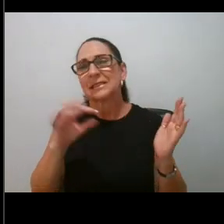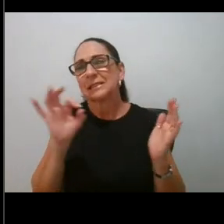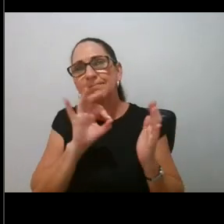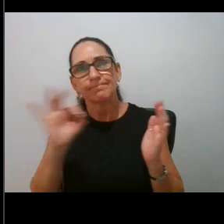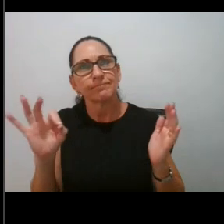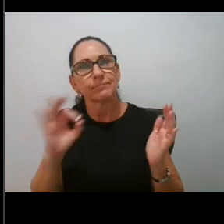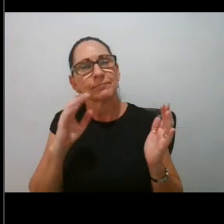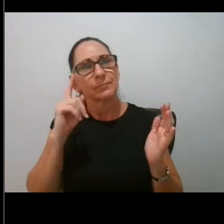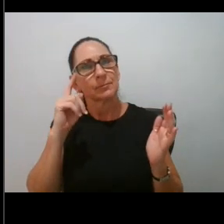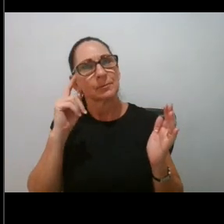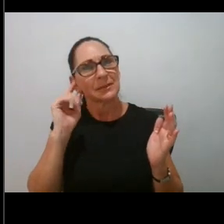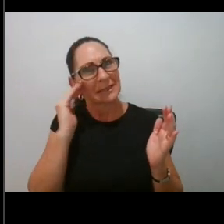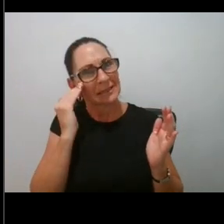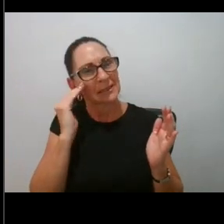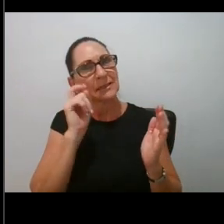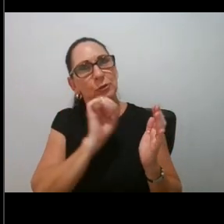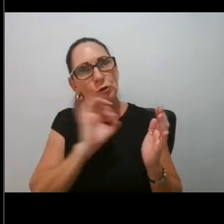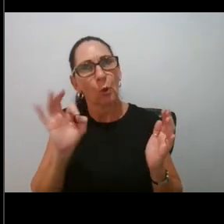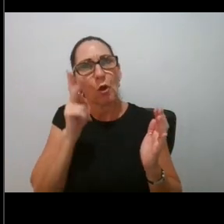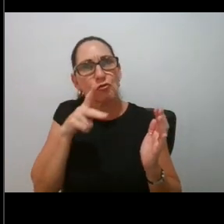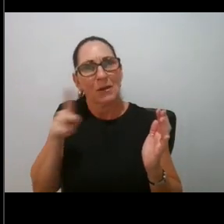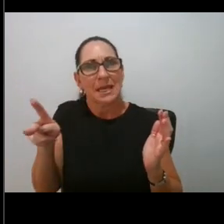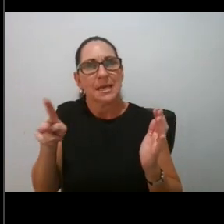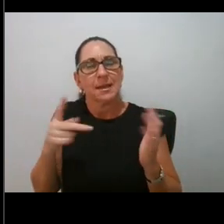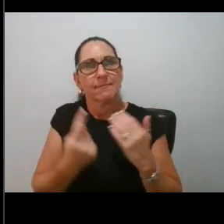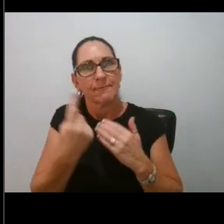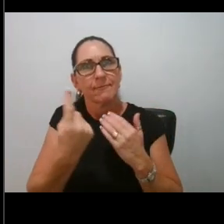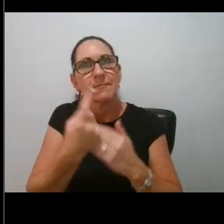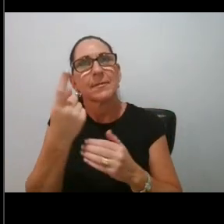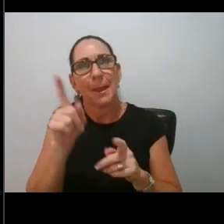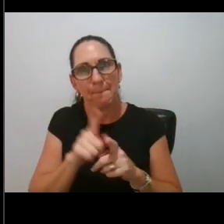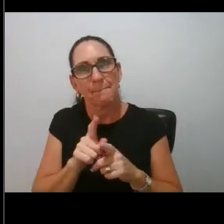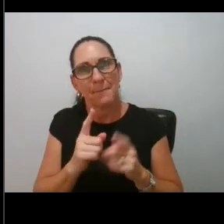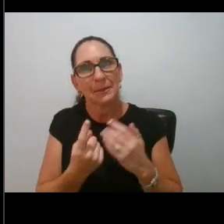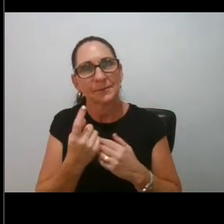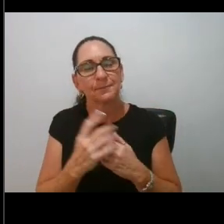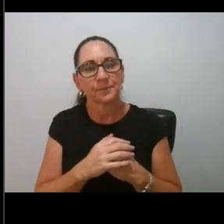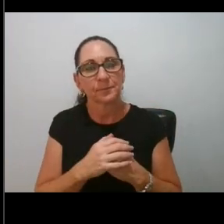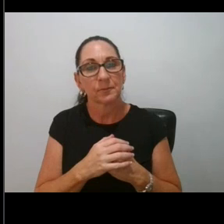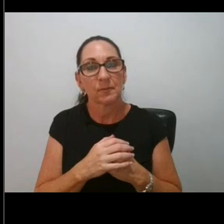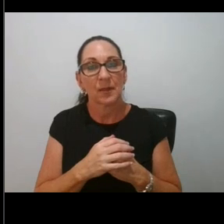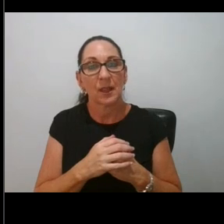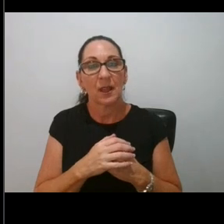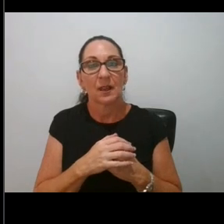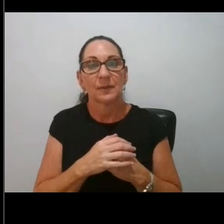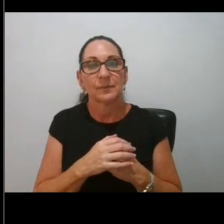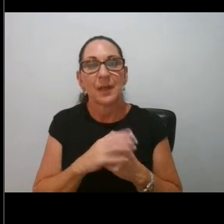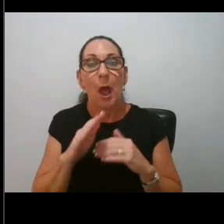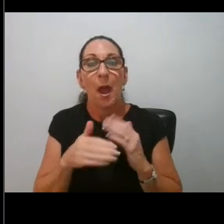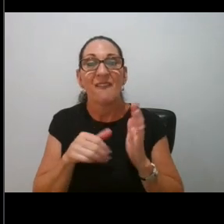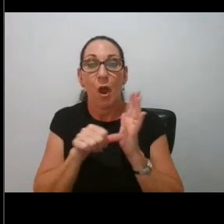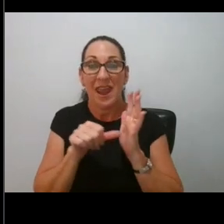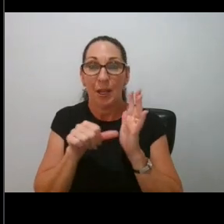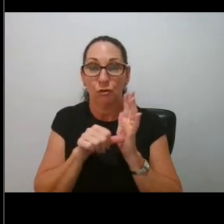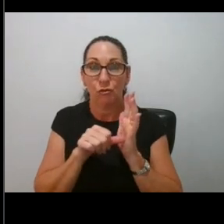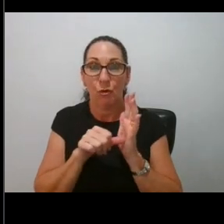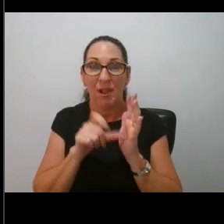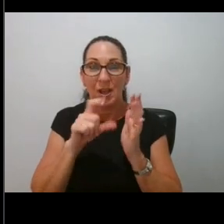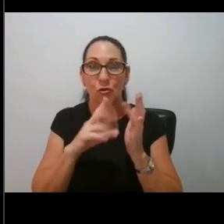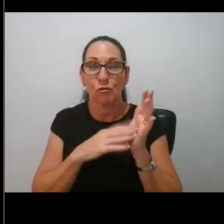We also facilitate financial compensation. And when we refer